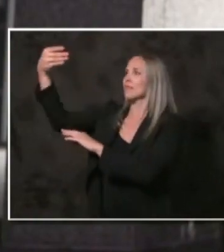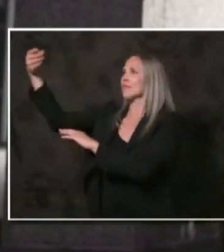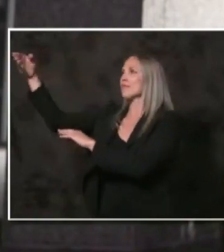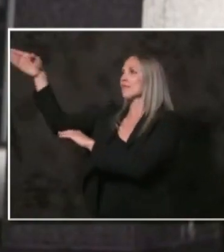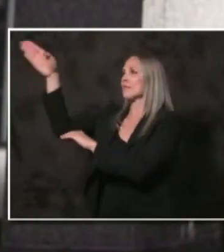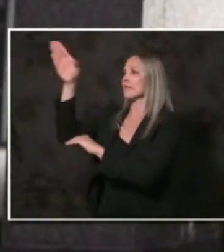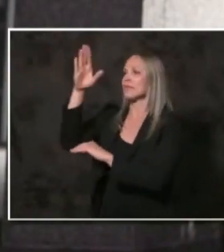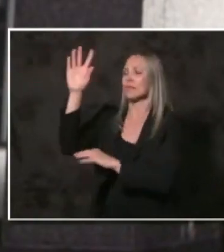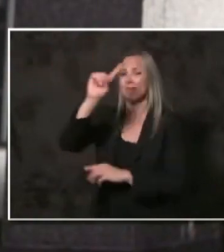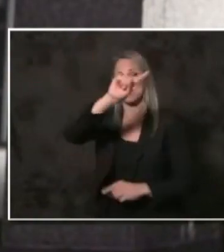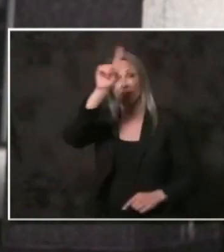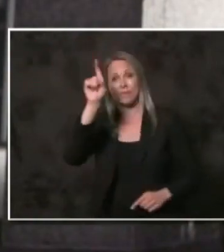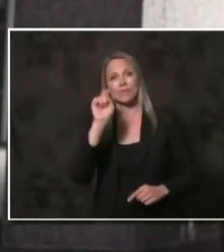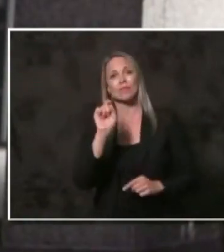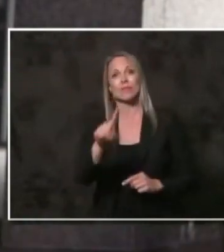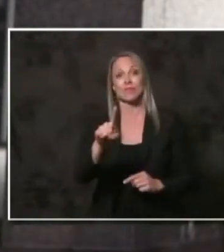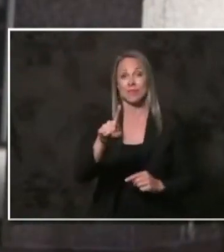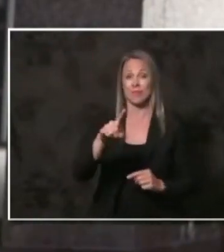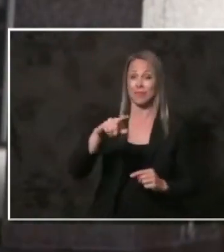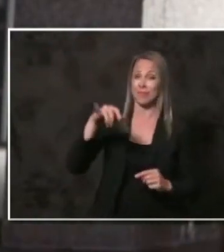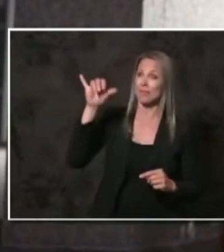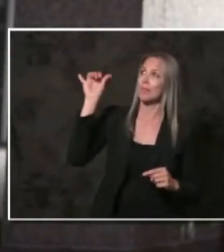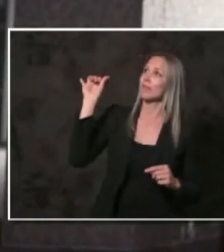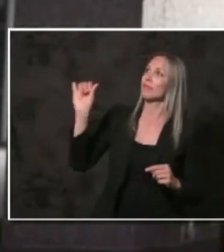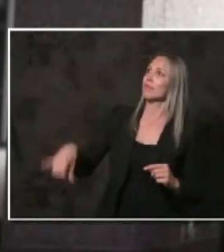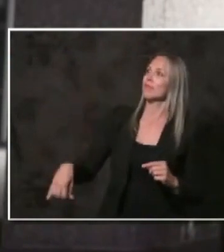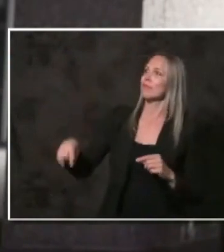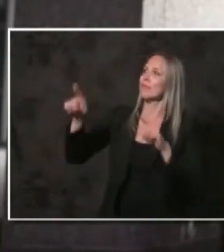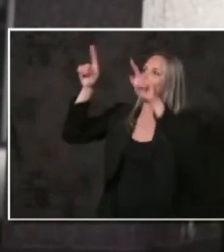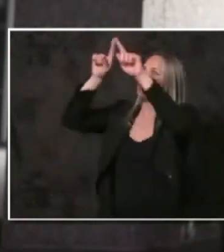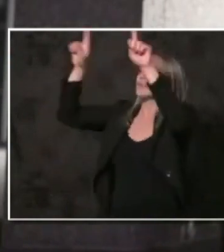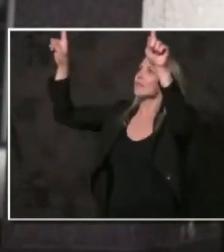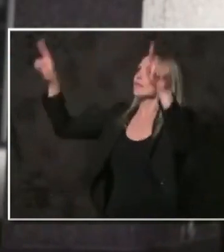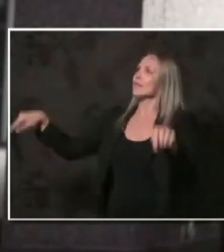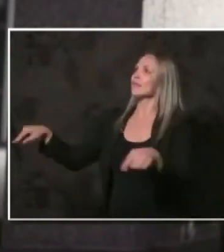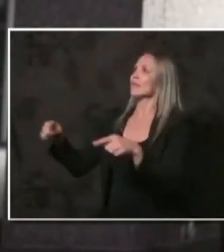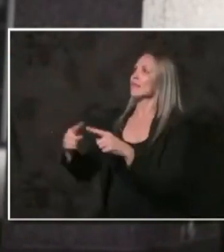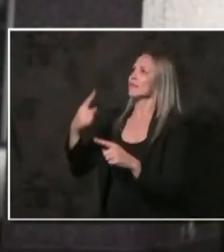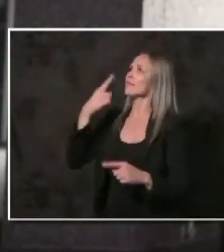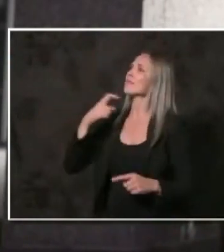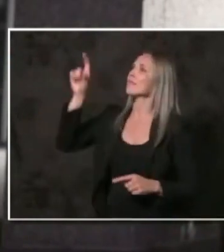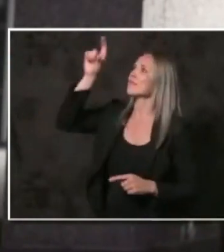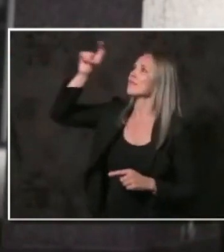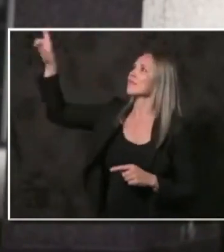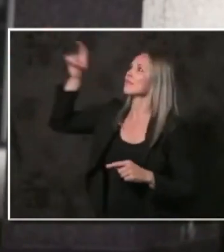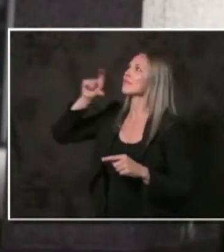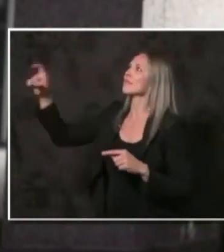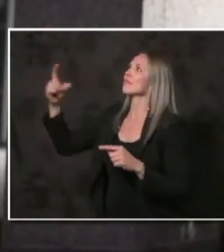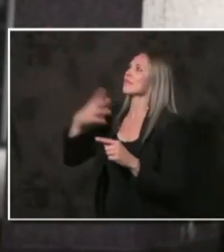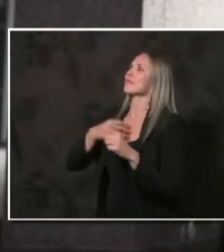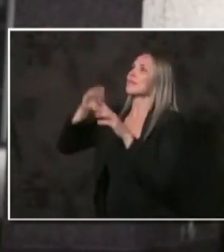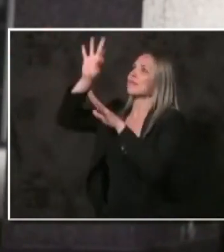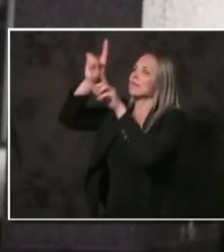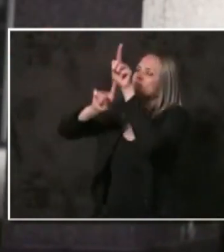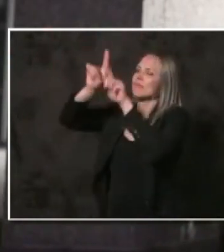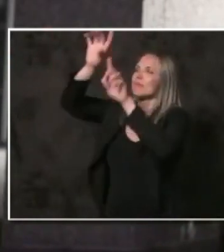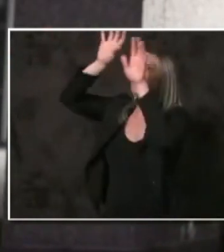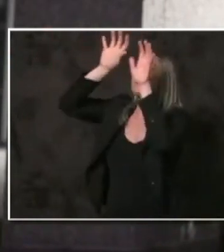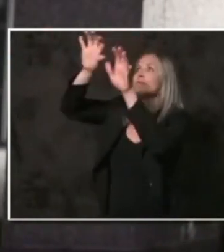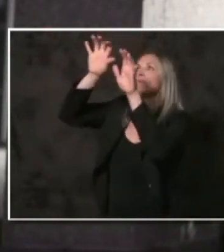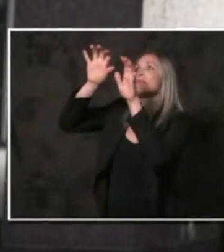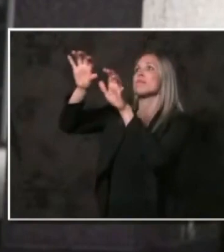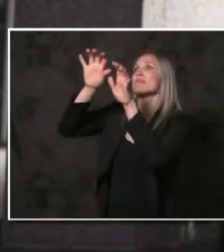O say, does that star-spangled